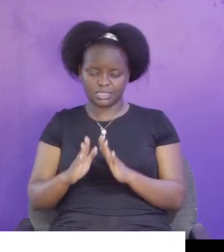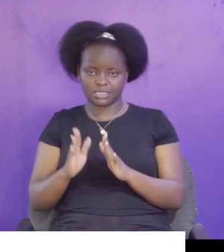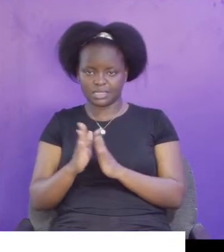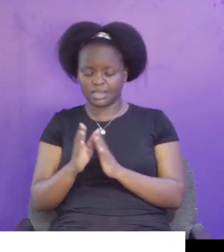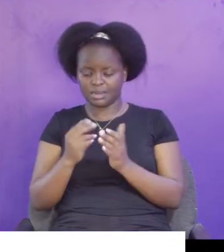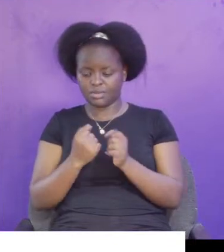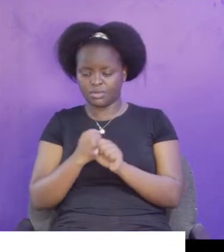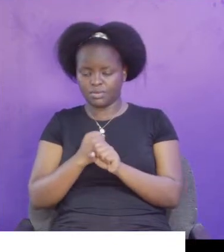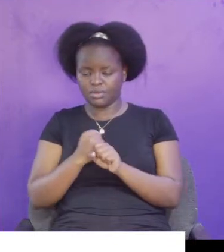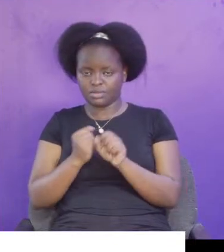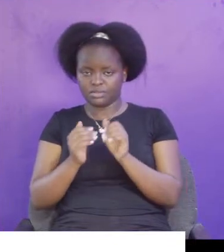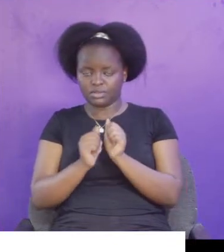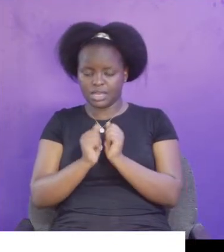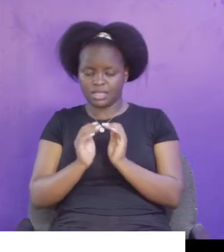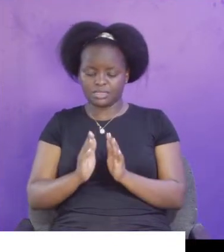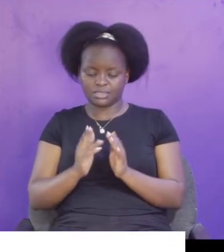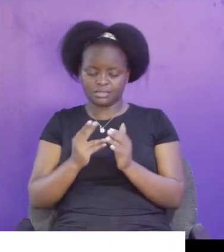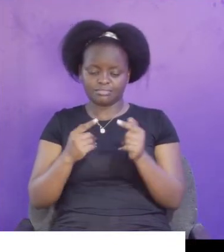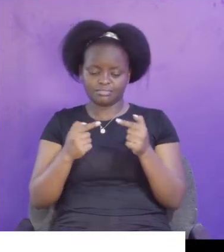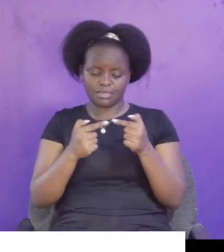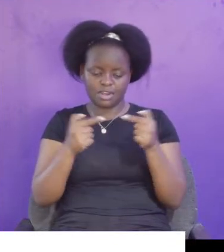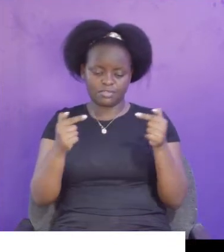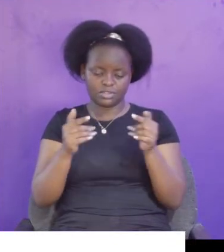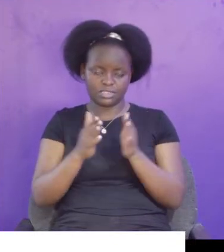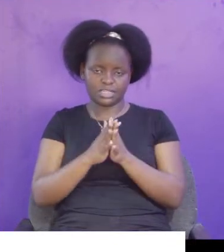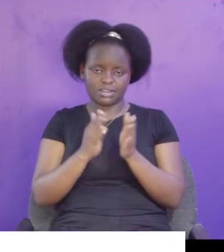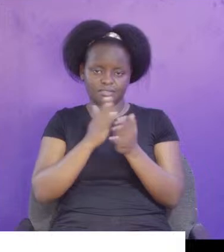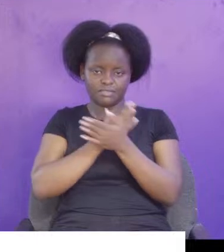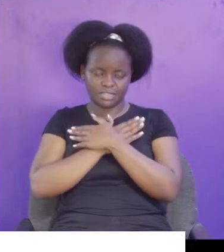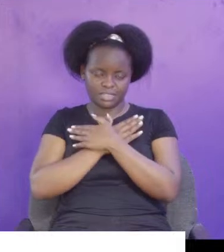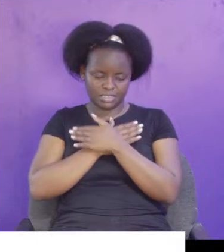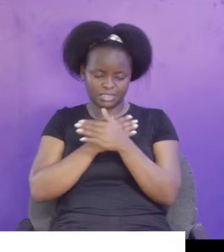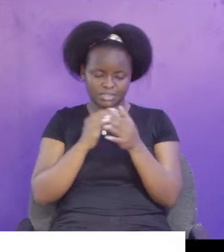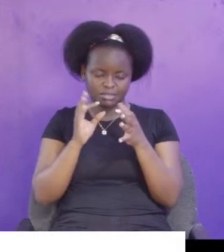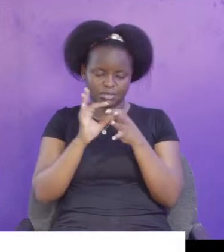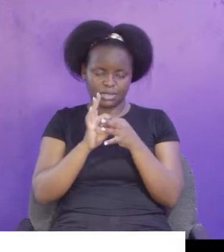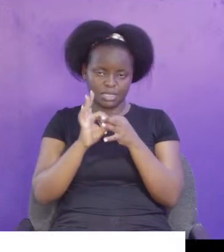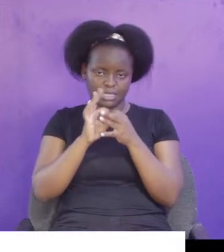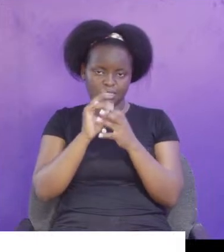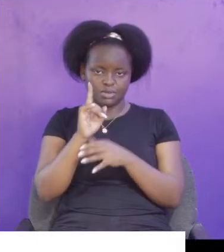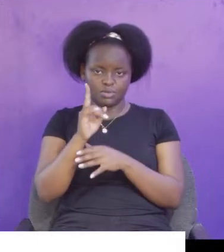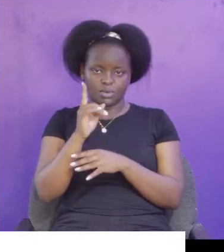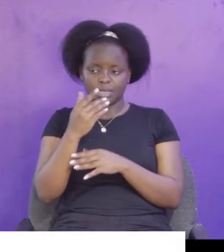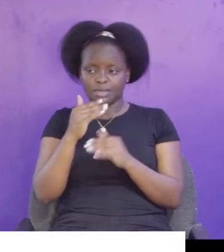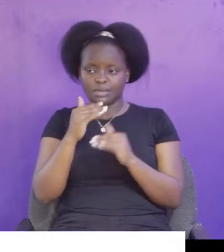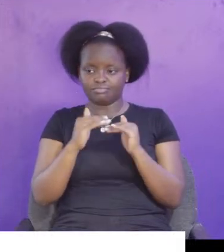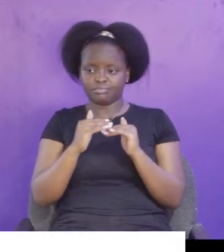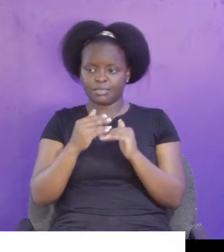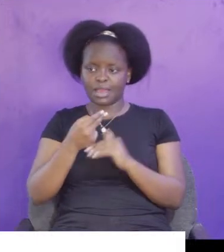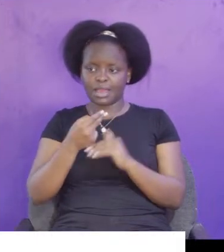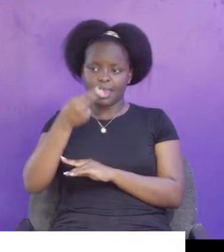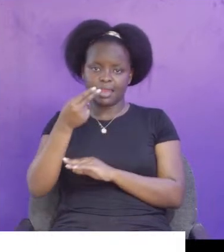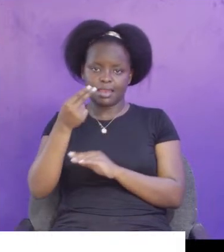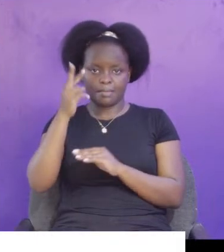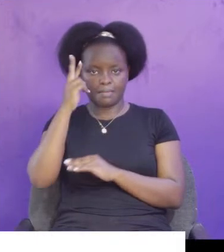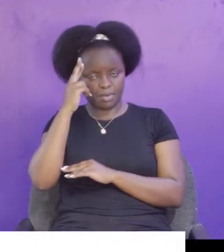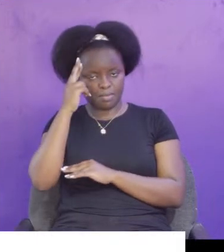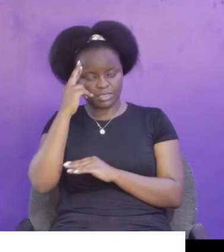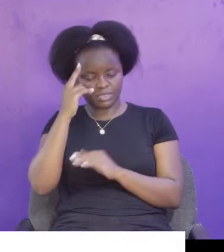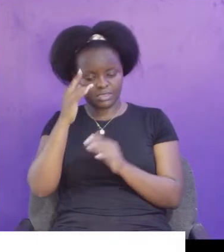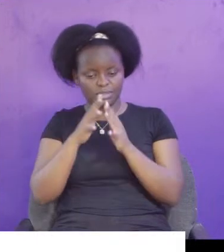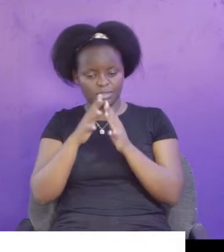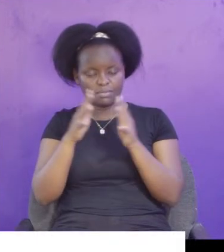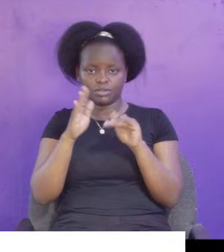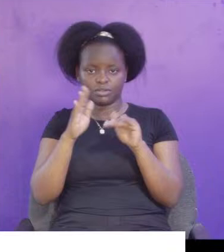allies, bound together by one higher purpose, the greater good of our